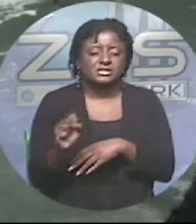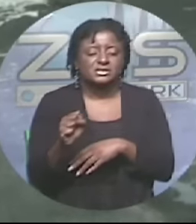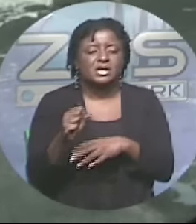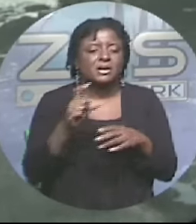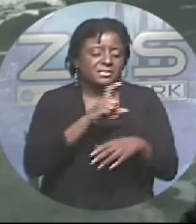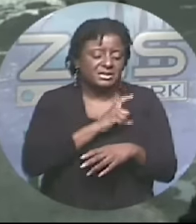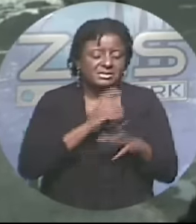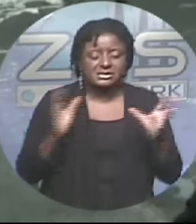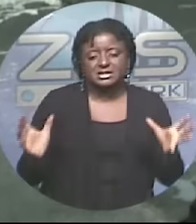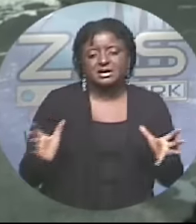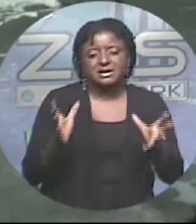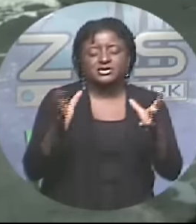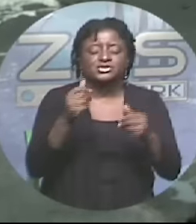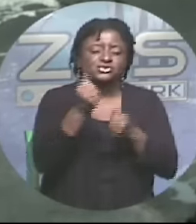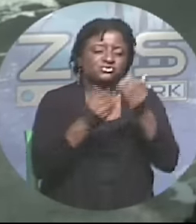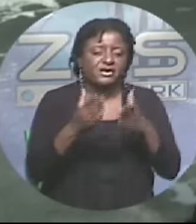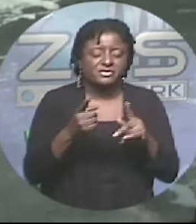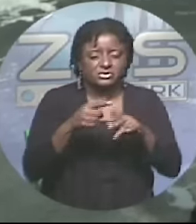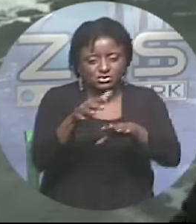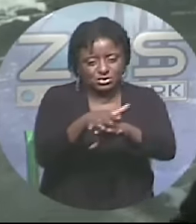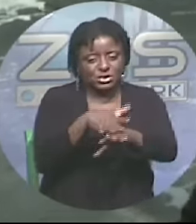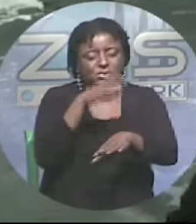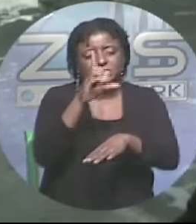encouraging motorists to slow down and also to be extremely cautious and careful while driving on the roadway. Pay attention. You have